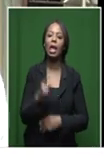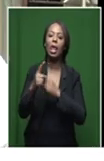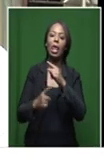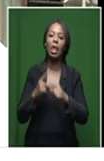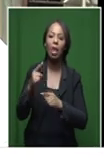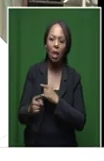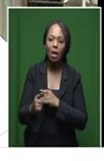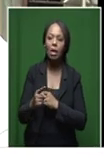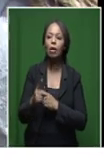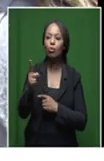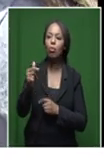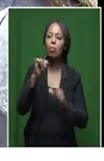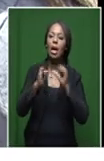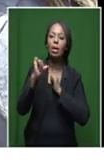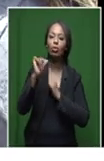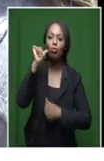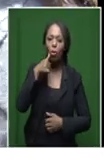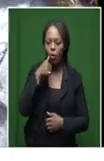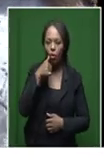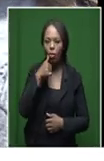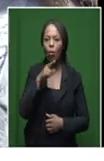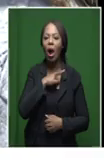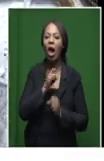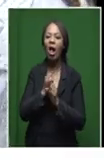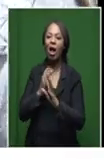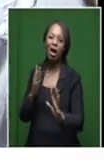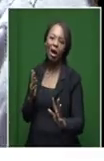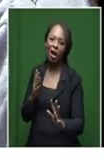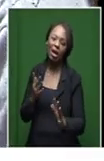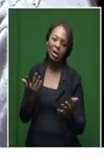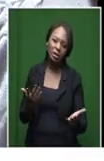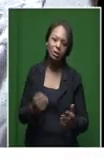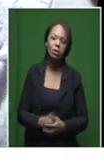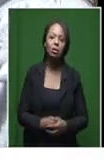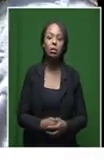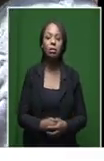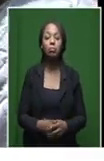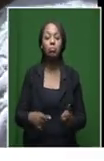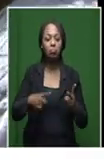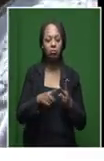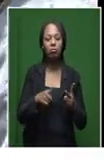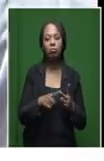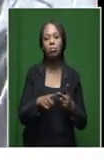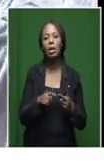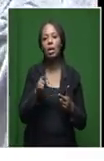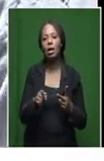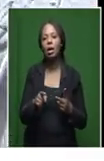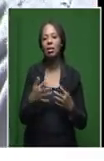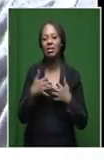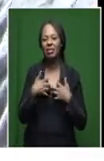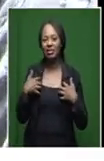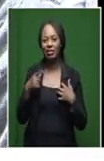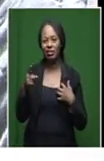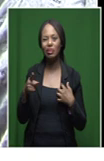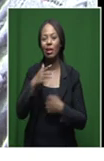the first people in the queue. Moeti echoes Zwane's words about the frustrations with the Diepkloof Community Health